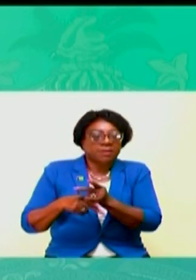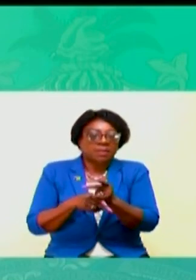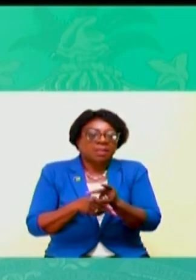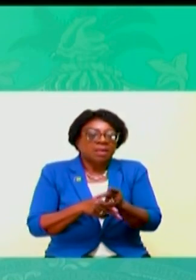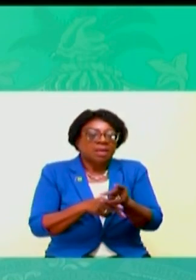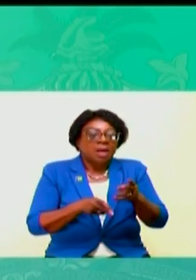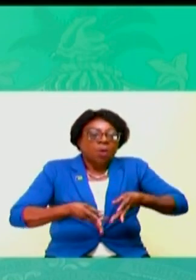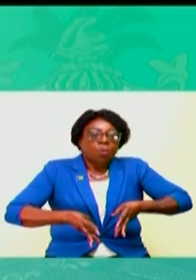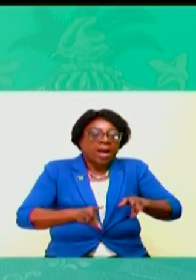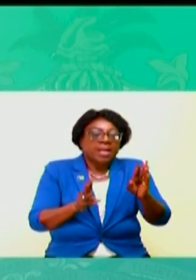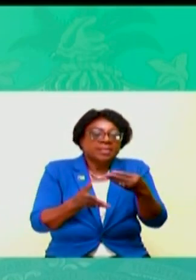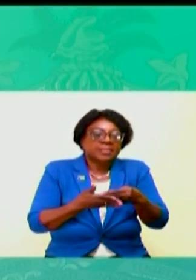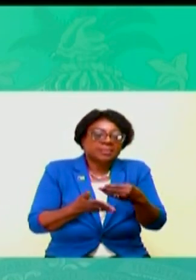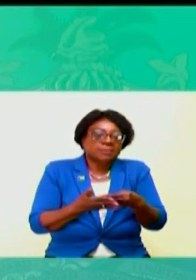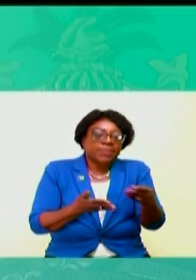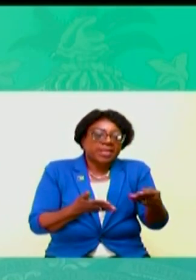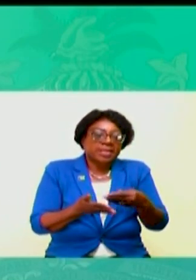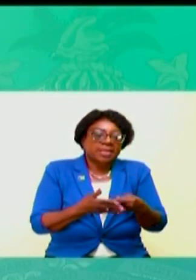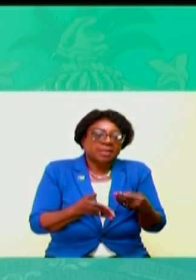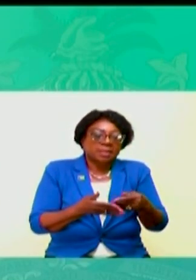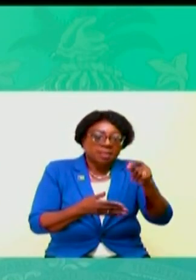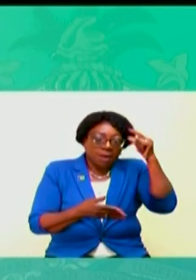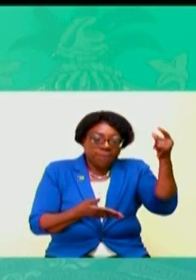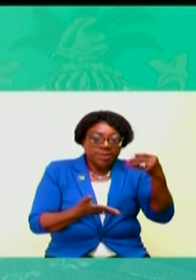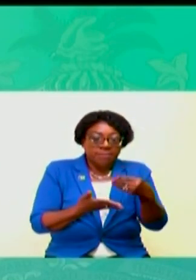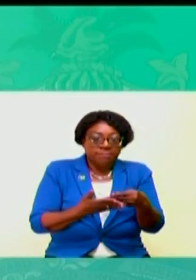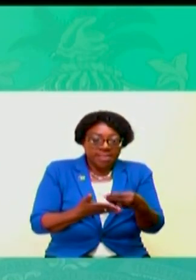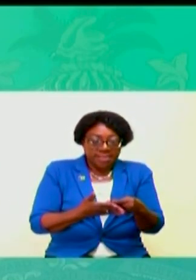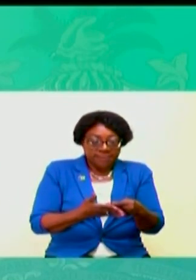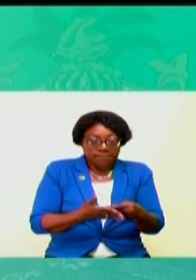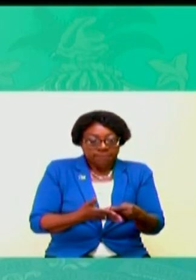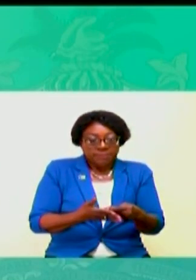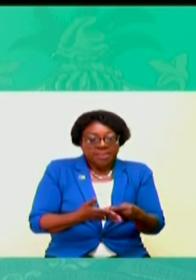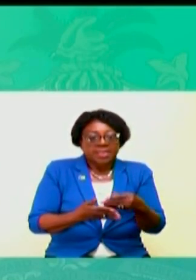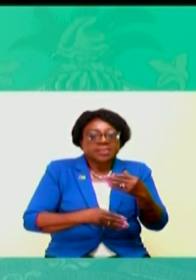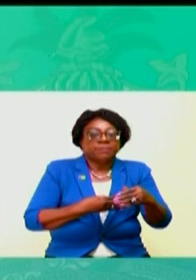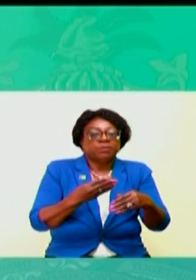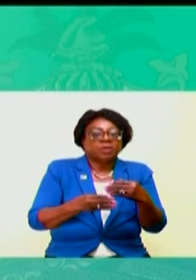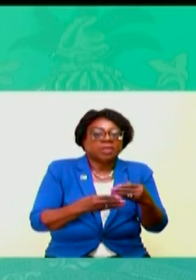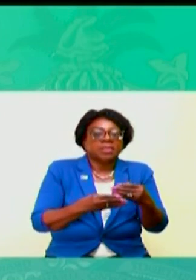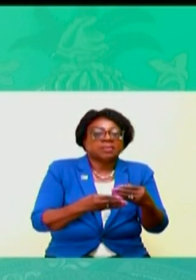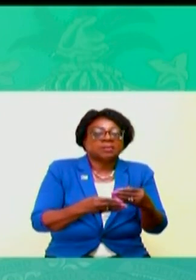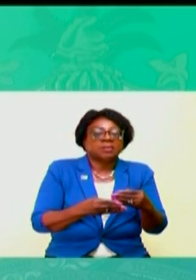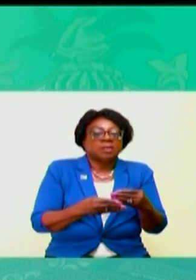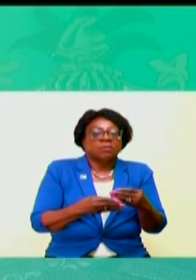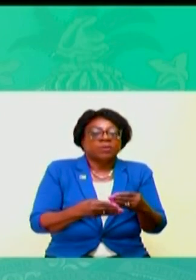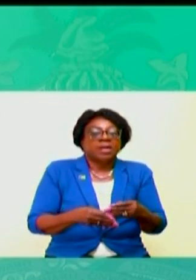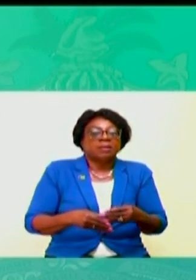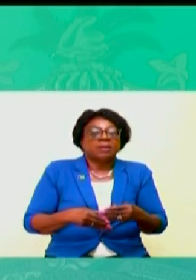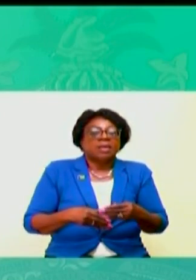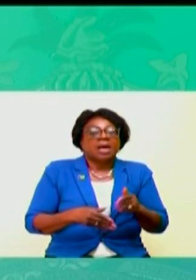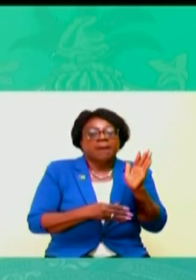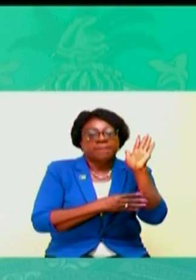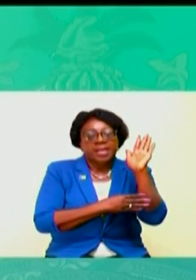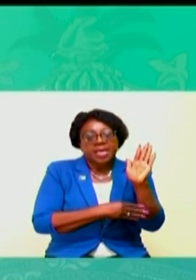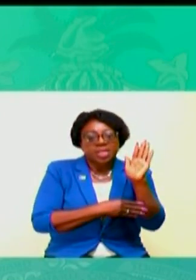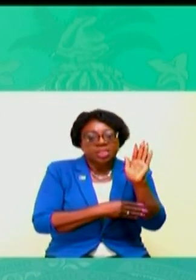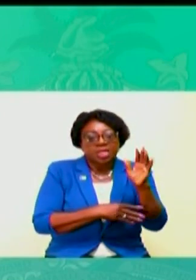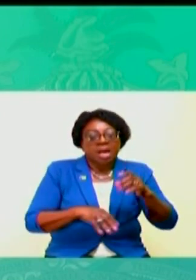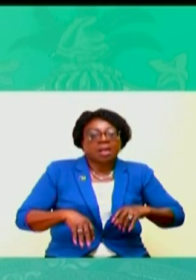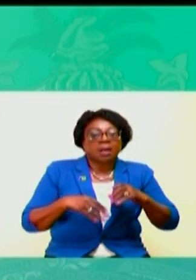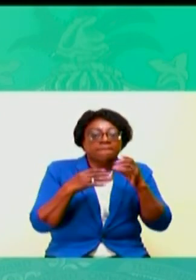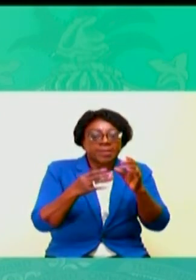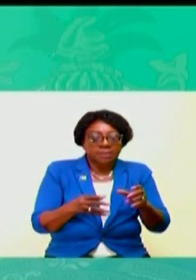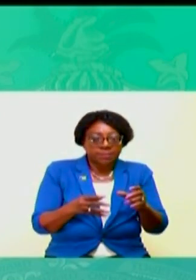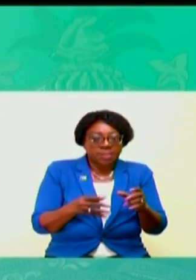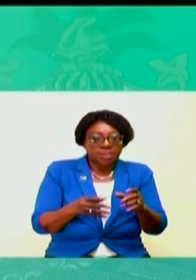security and progress represents the fulfillment of our pledge, our commitment, as we amplify